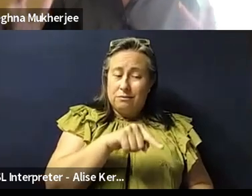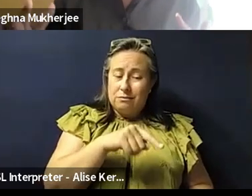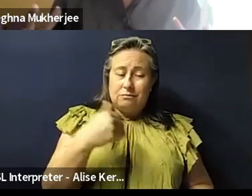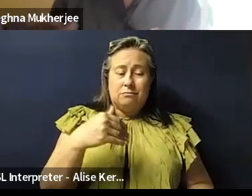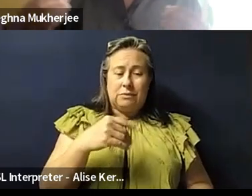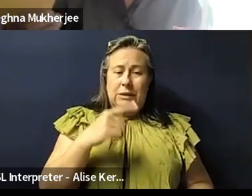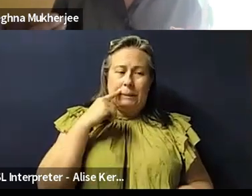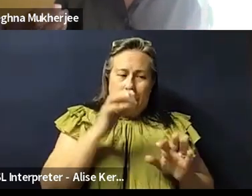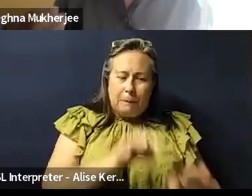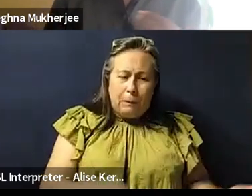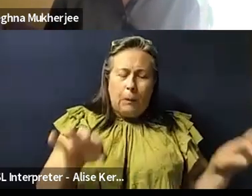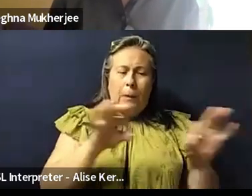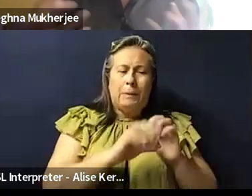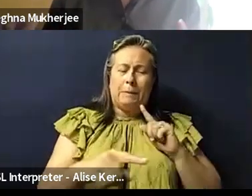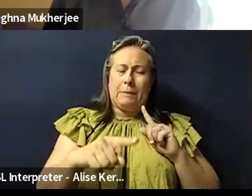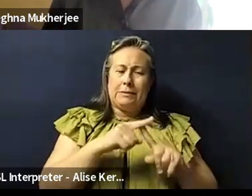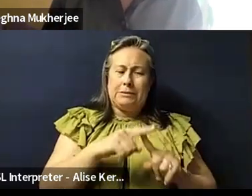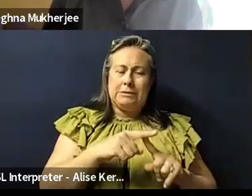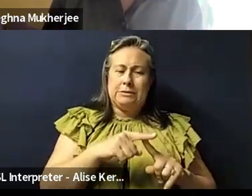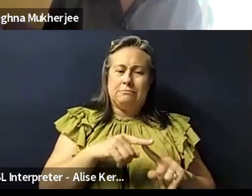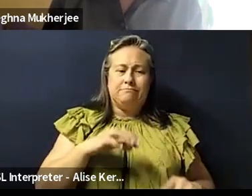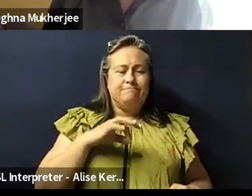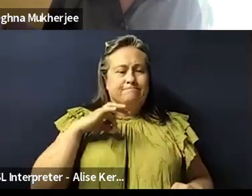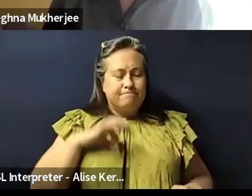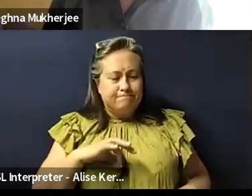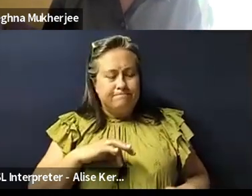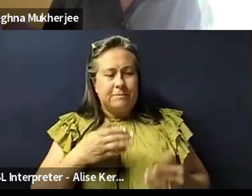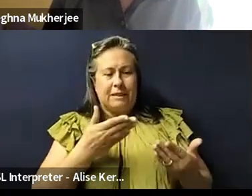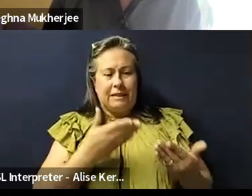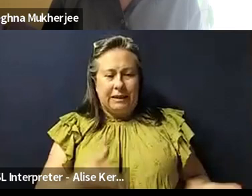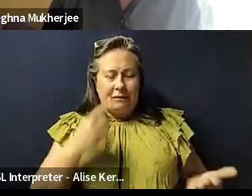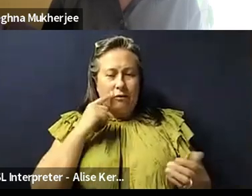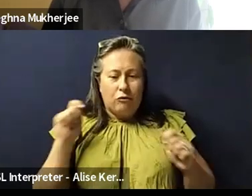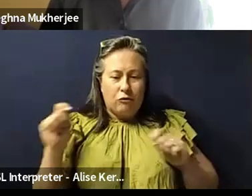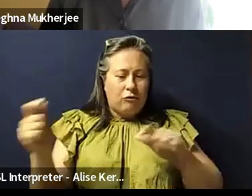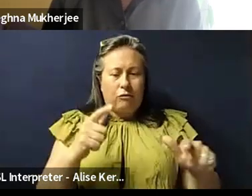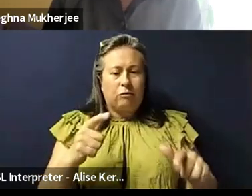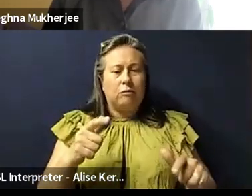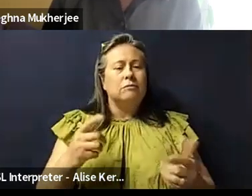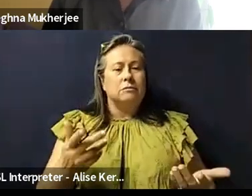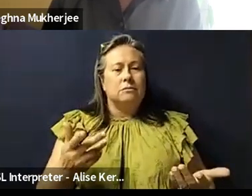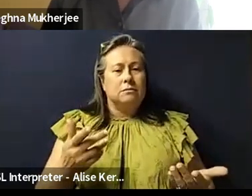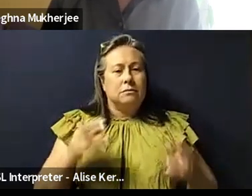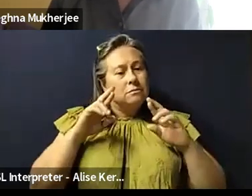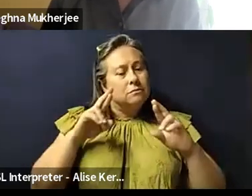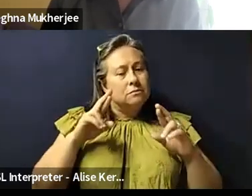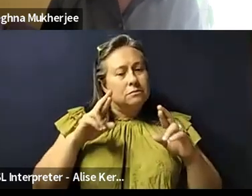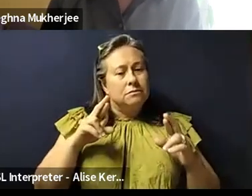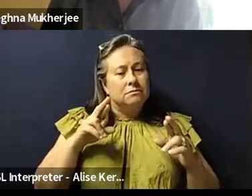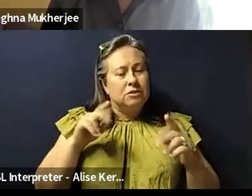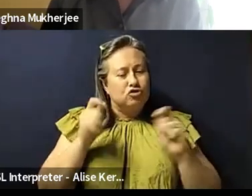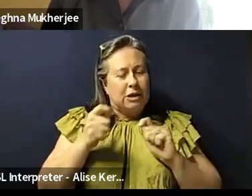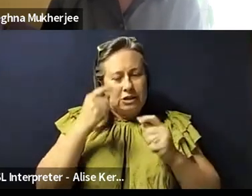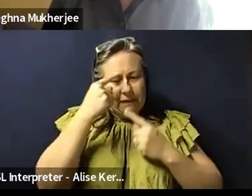like generally appealing kind of point to make around some of these things as well. And, you know, hopefully kind of changes the thinking